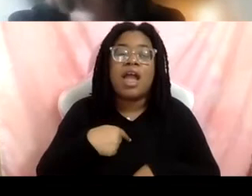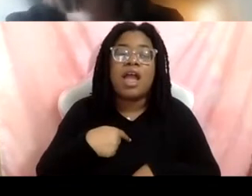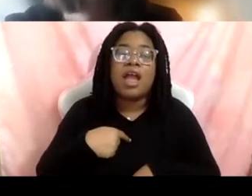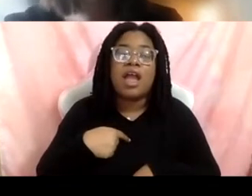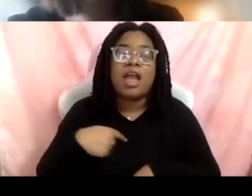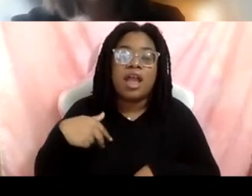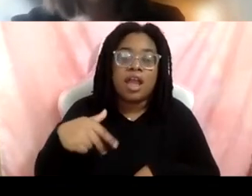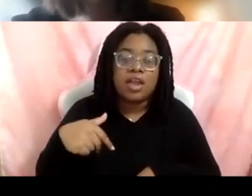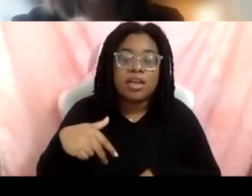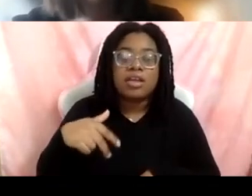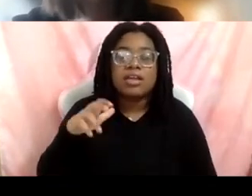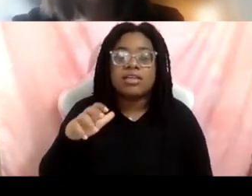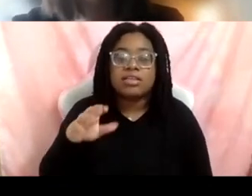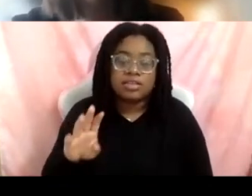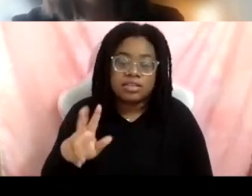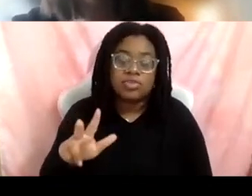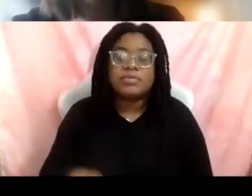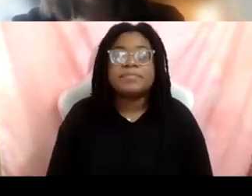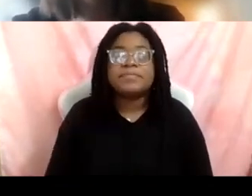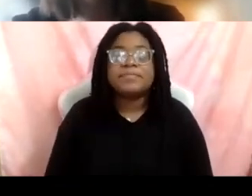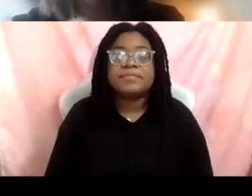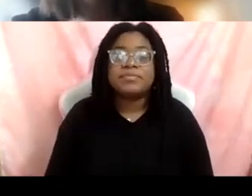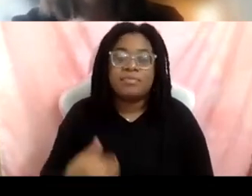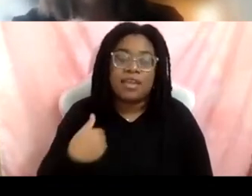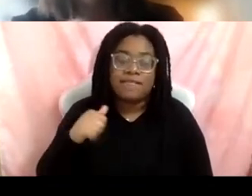injury, T3 incomplete paraplegic.